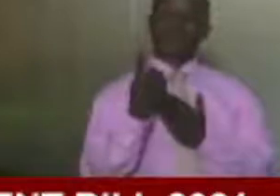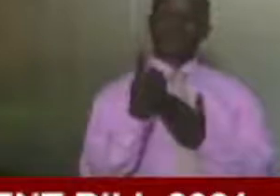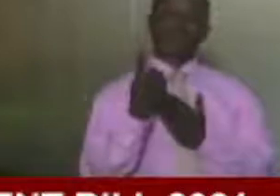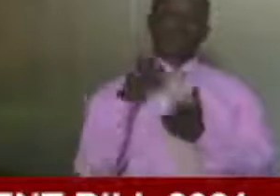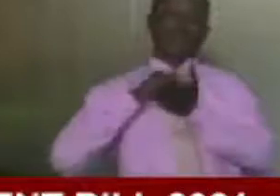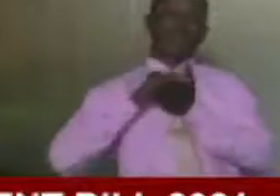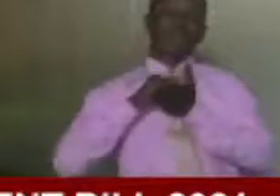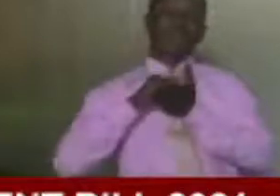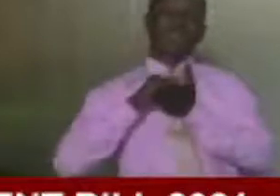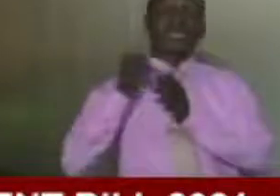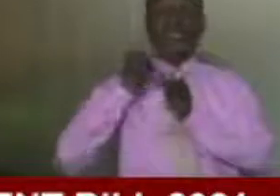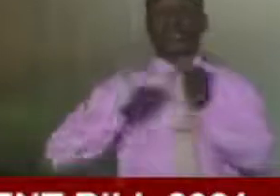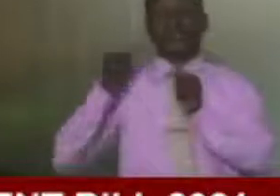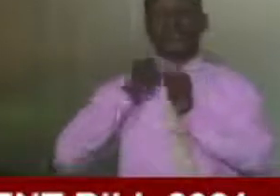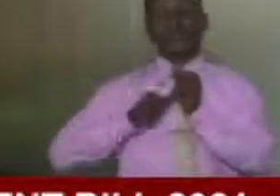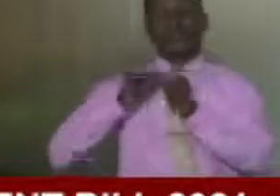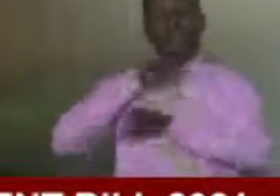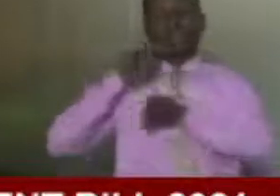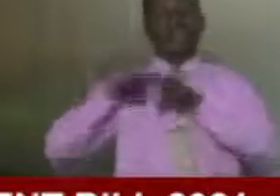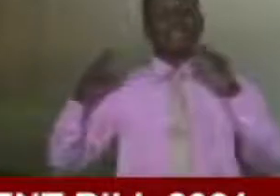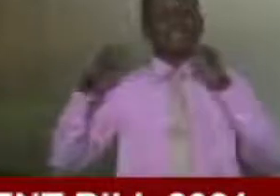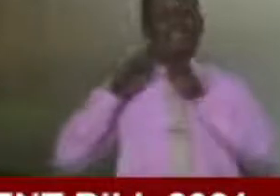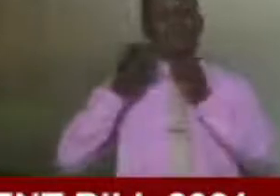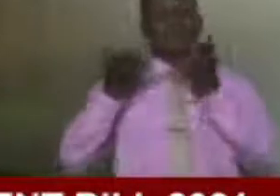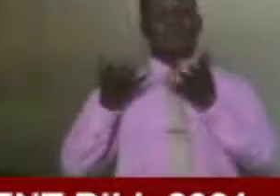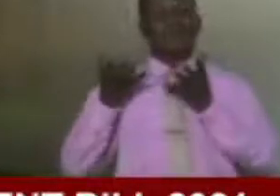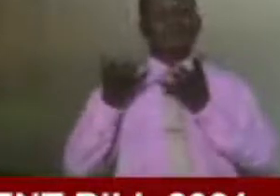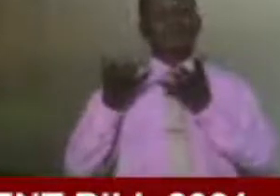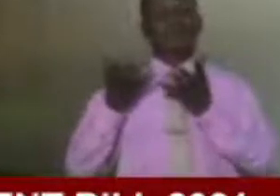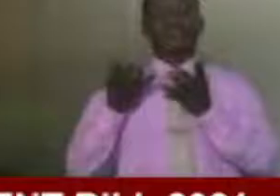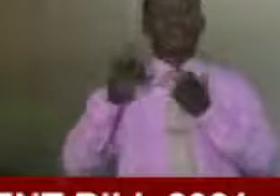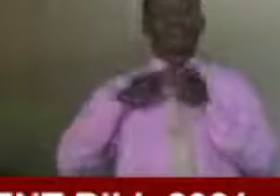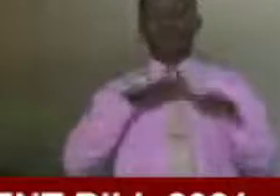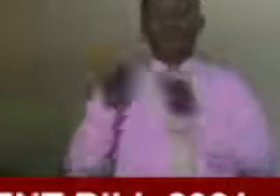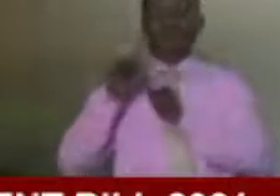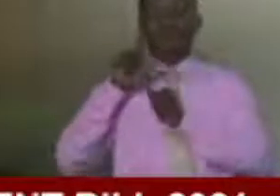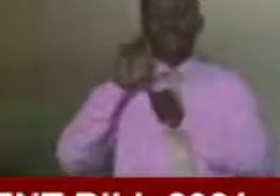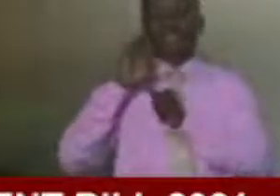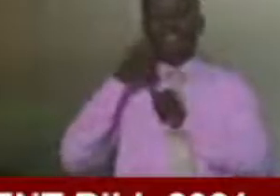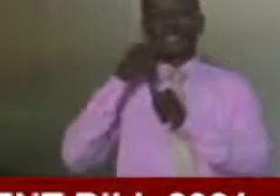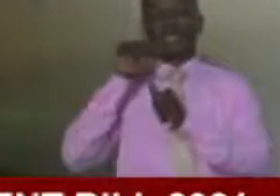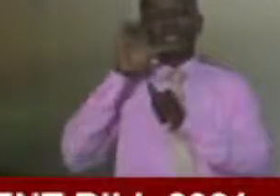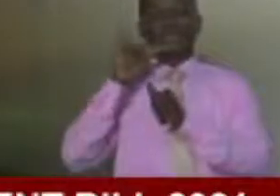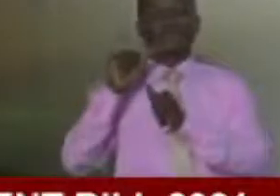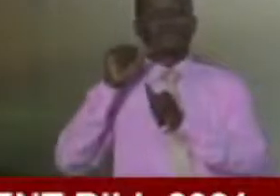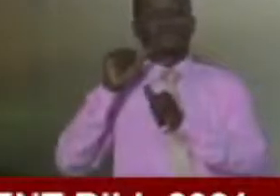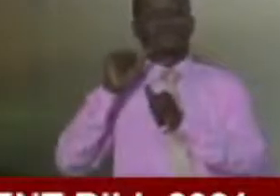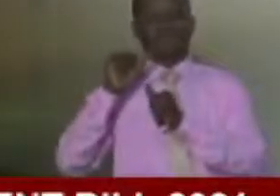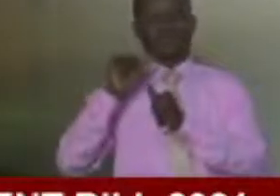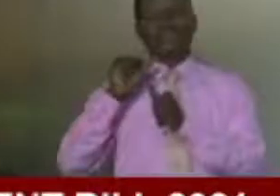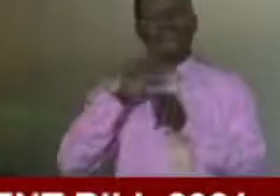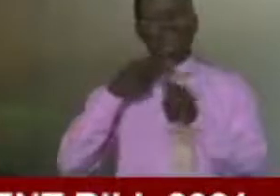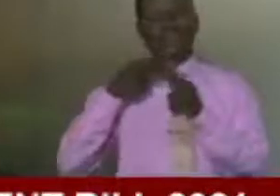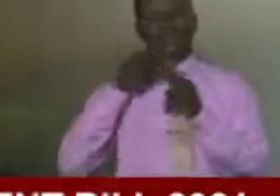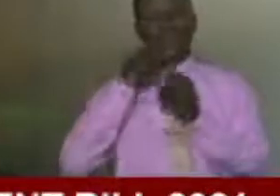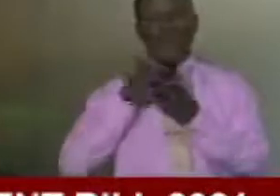that every National Assembly wants to leave a legacy. Every executive wants to leave a legacy. And I believe that